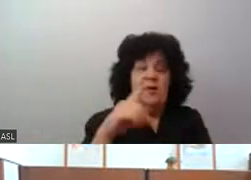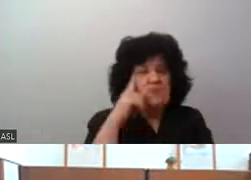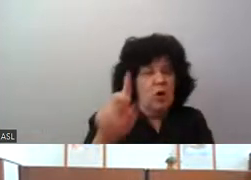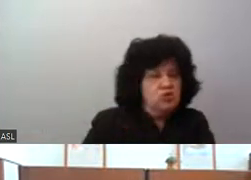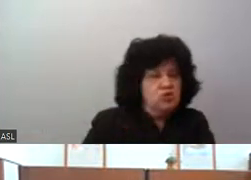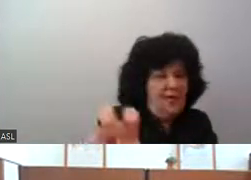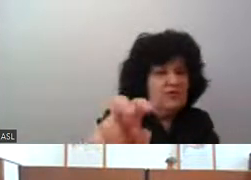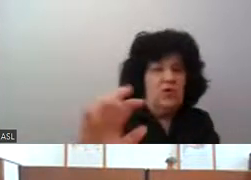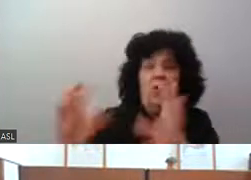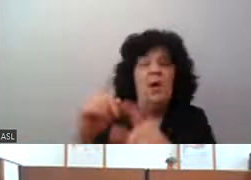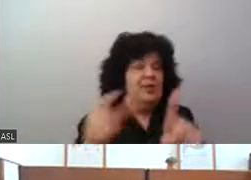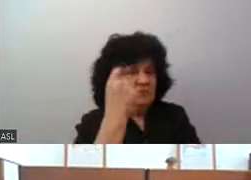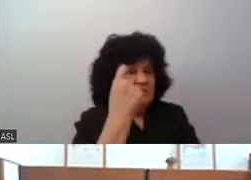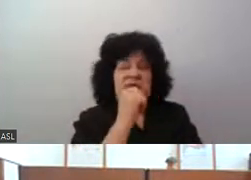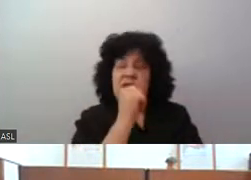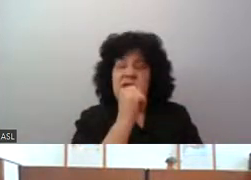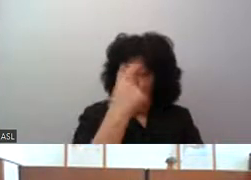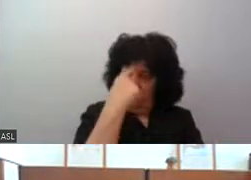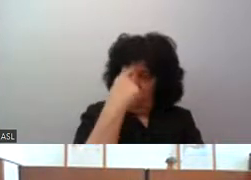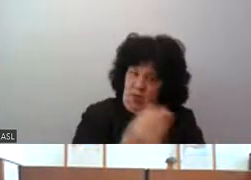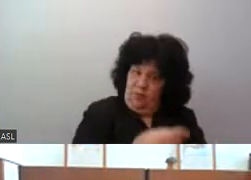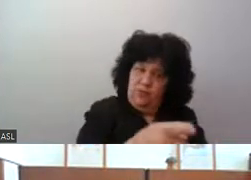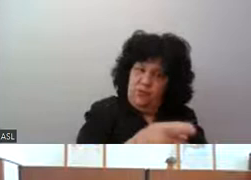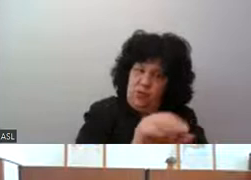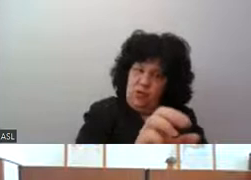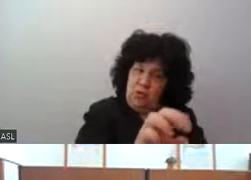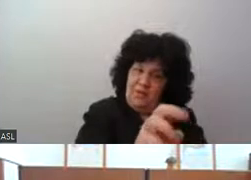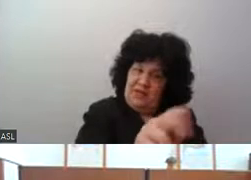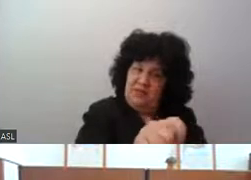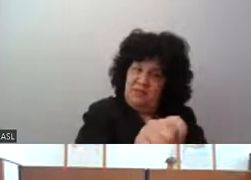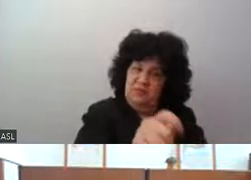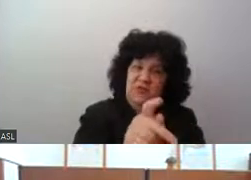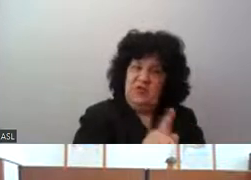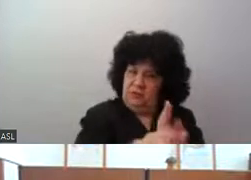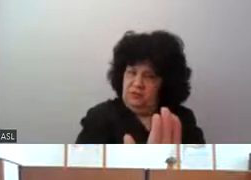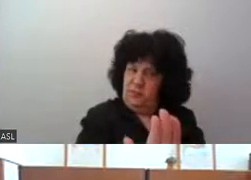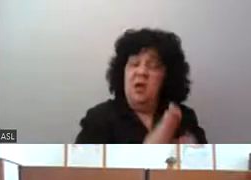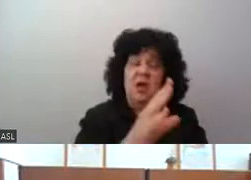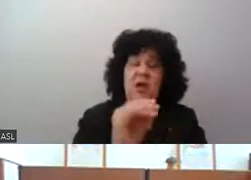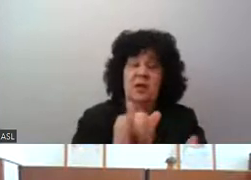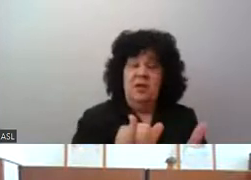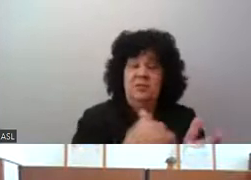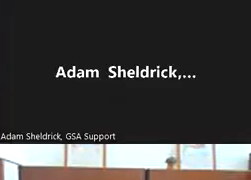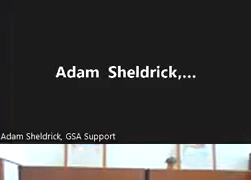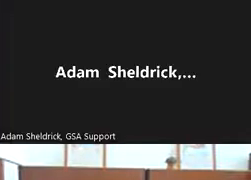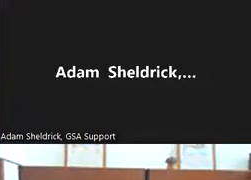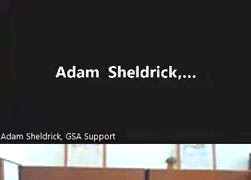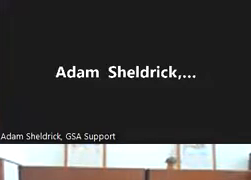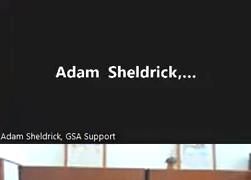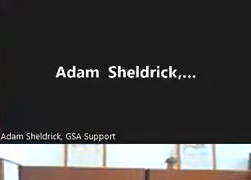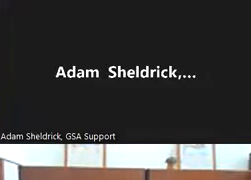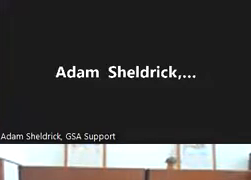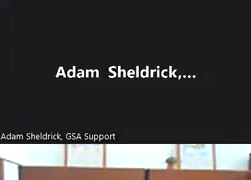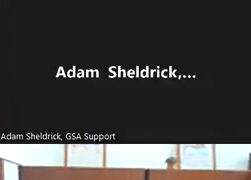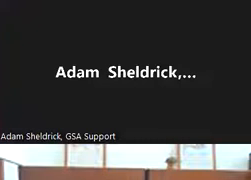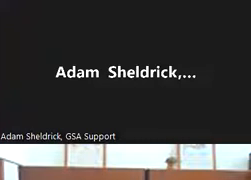procurement professionals can deal with. And I think one of the things that's so important about the three buckets that Nick started with is